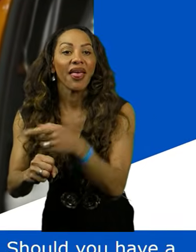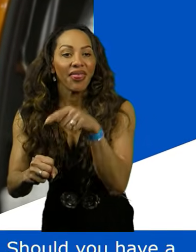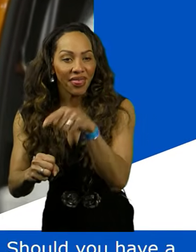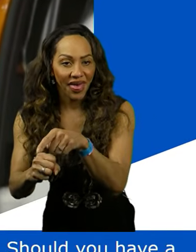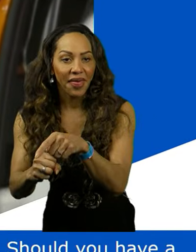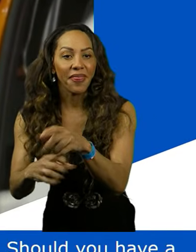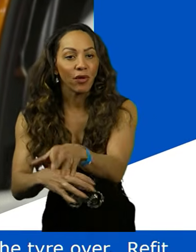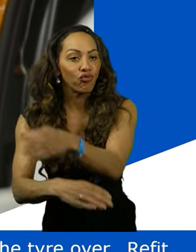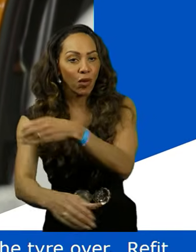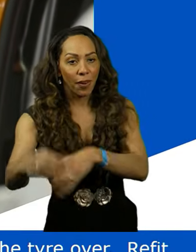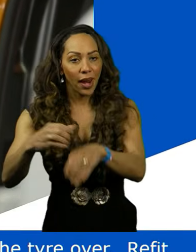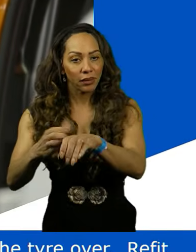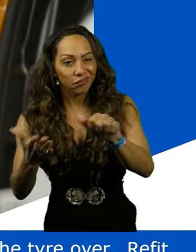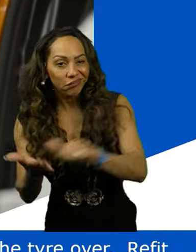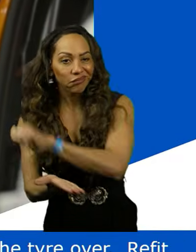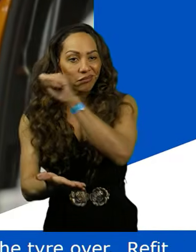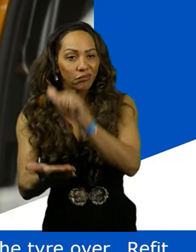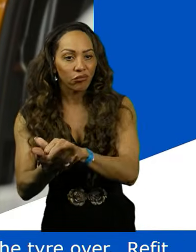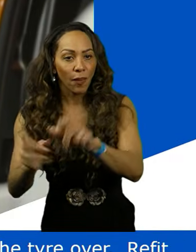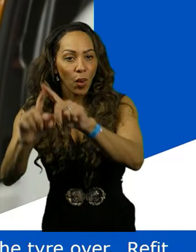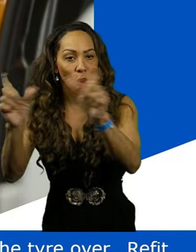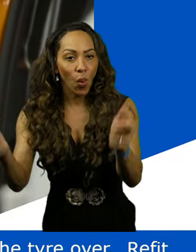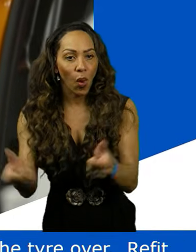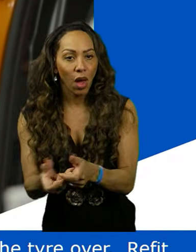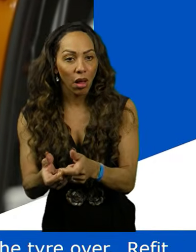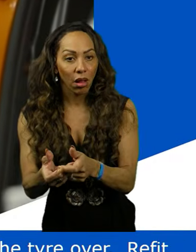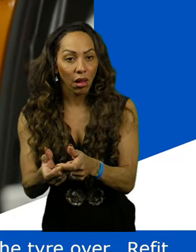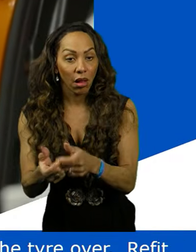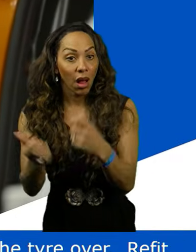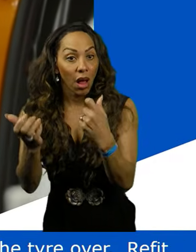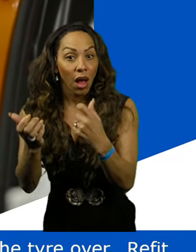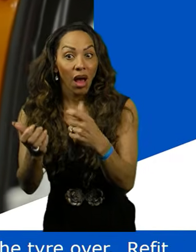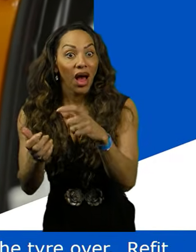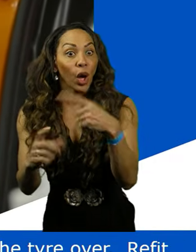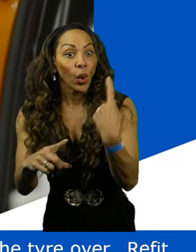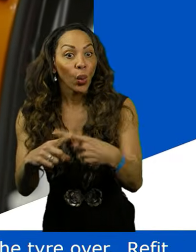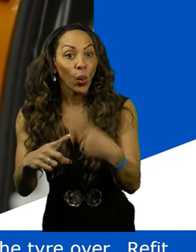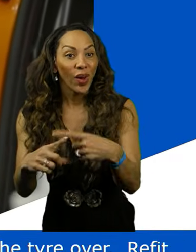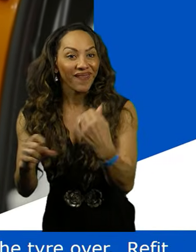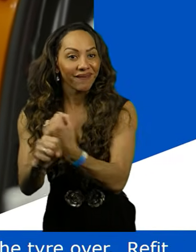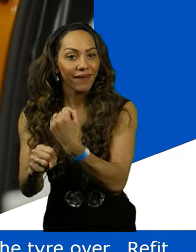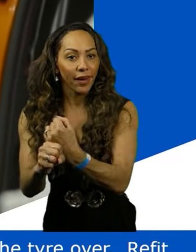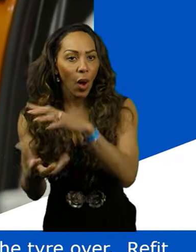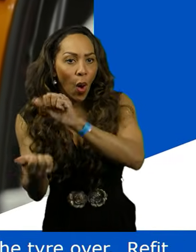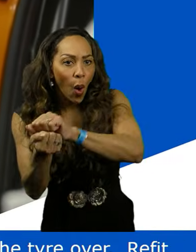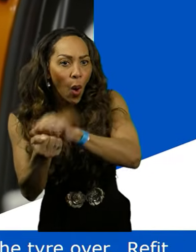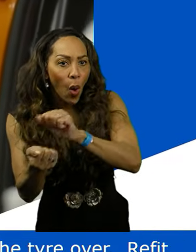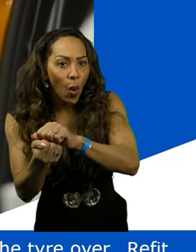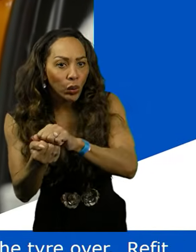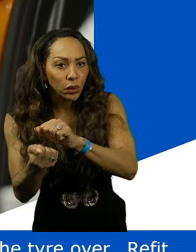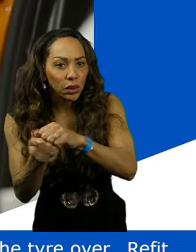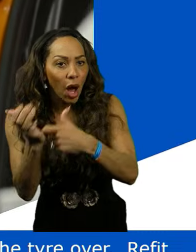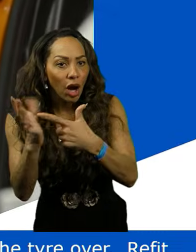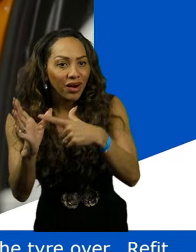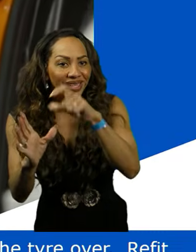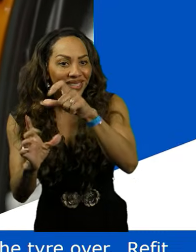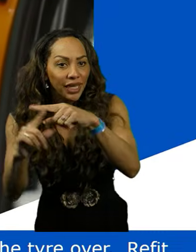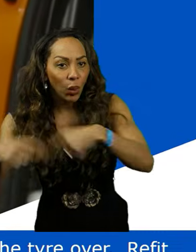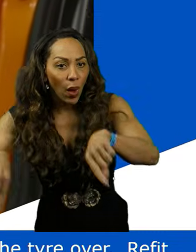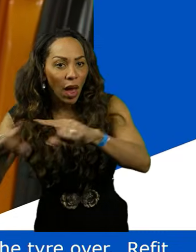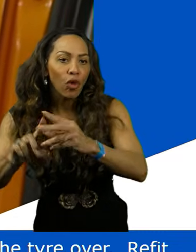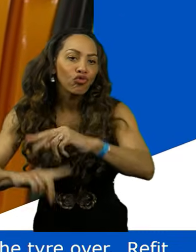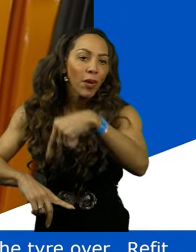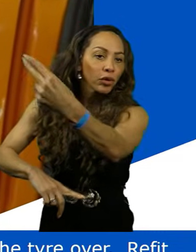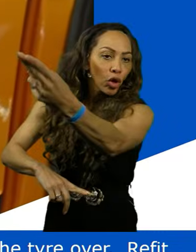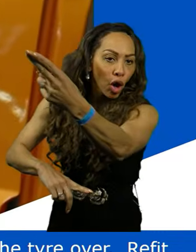wheel. Once the vehicle is repaired, we will collect the spare wheel, ensuring that there's no additional downtime to the customer and get you on your way as quick as